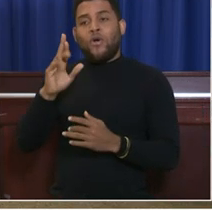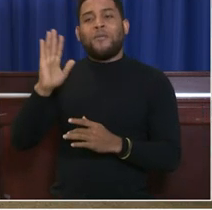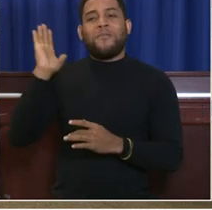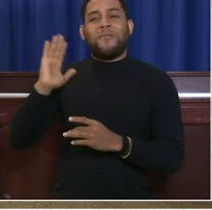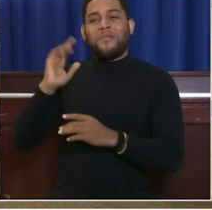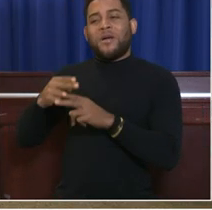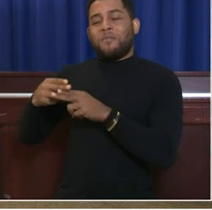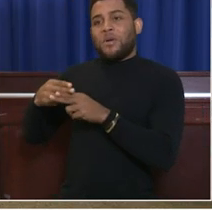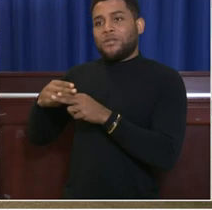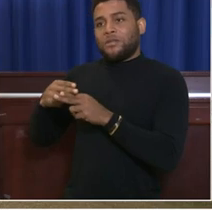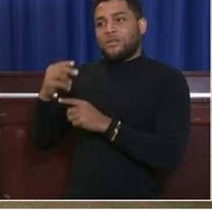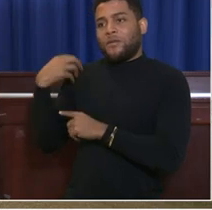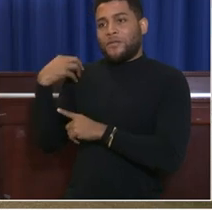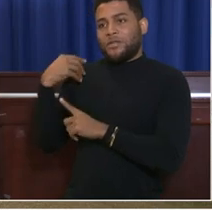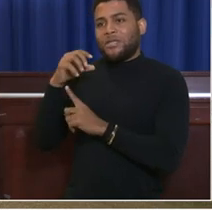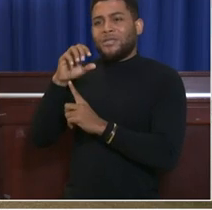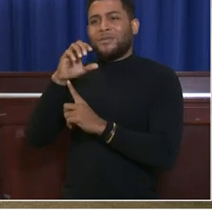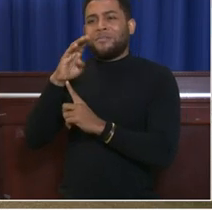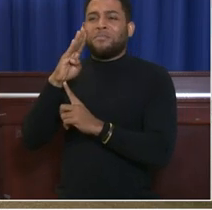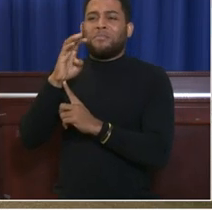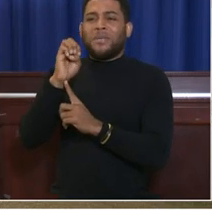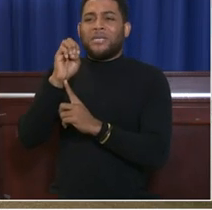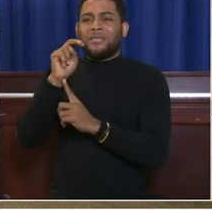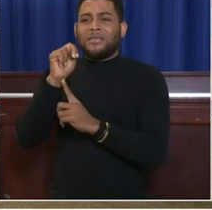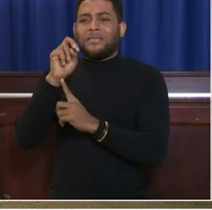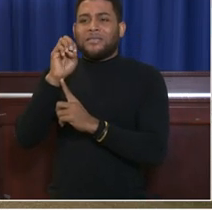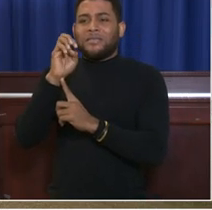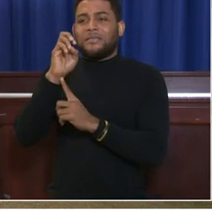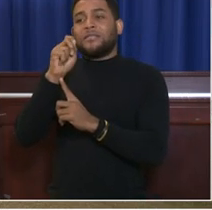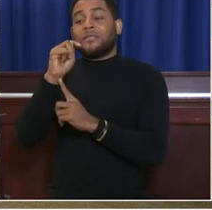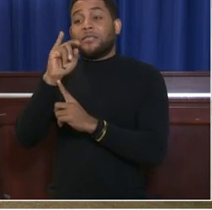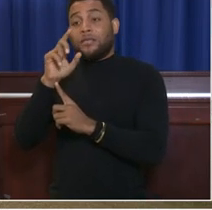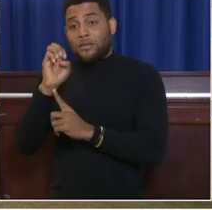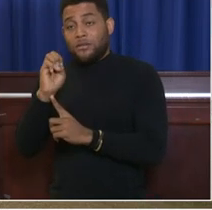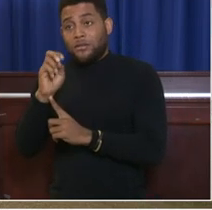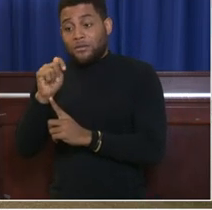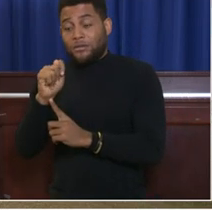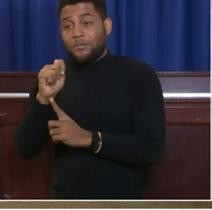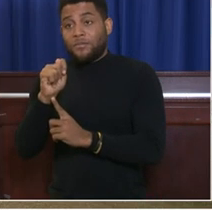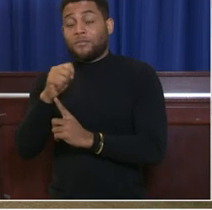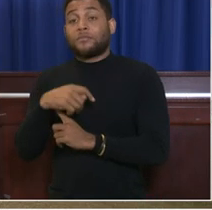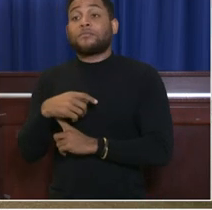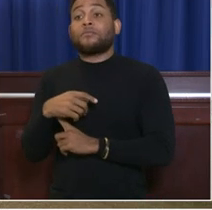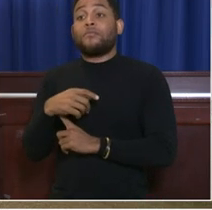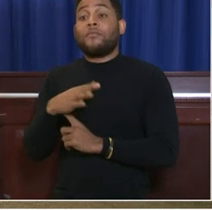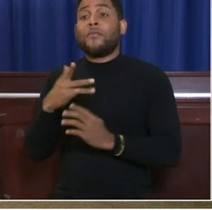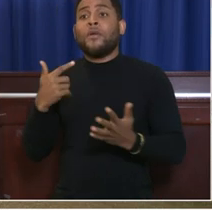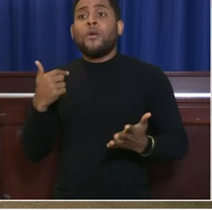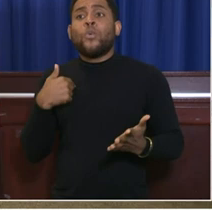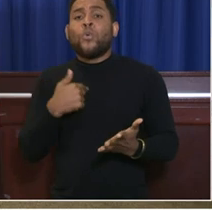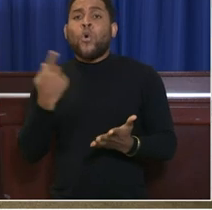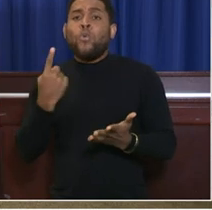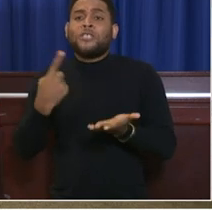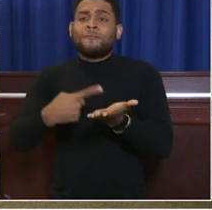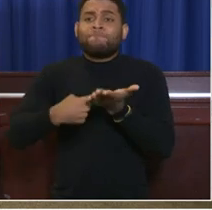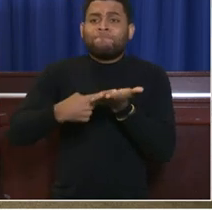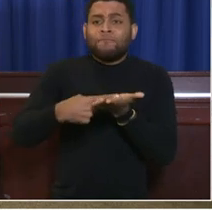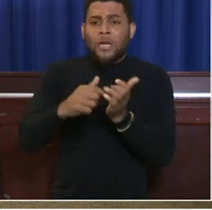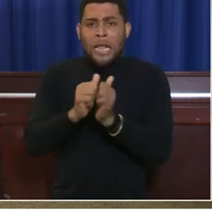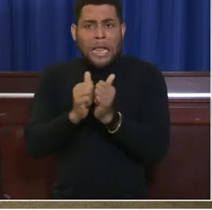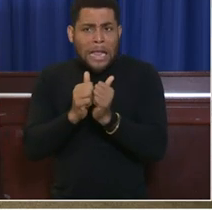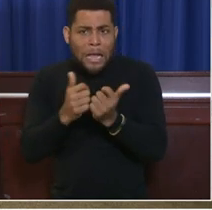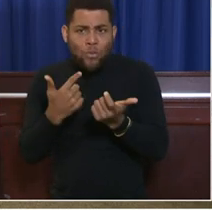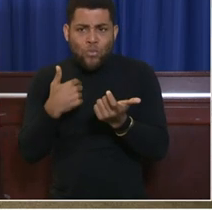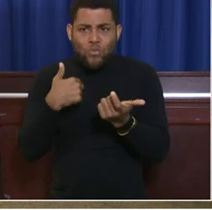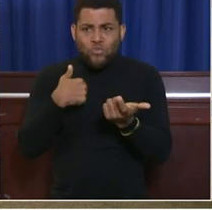just informal contacts. We also have formal meetings that are calendared to regularly discuss the violent crime issues that we're